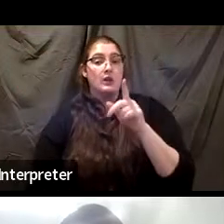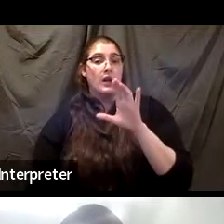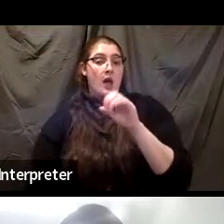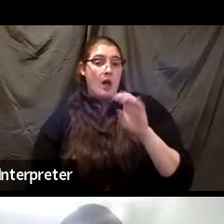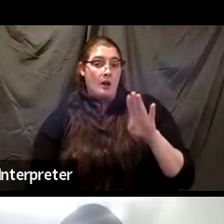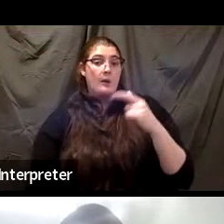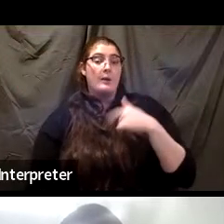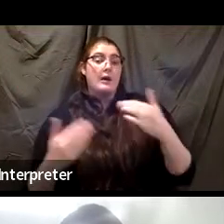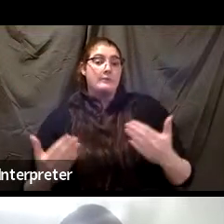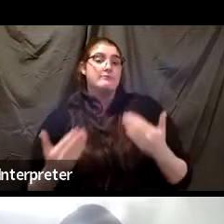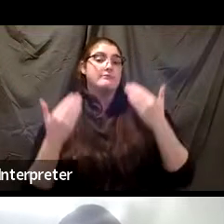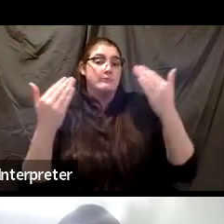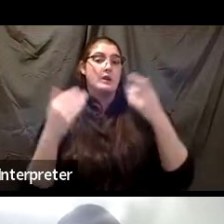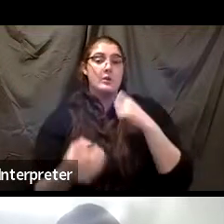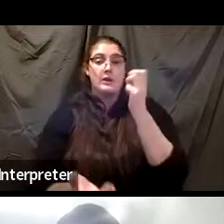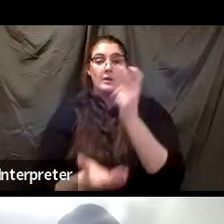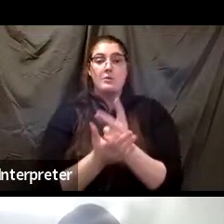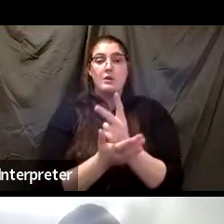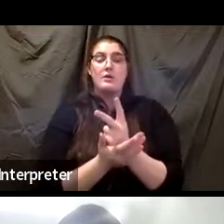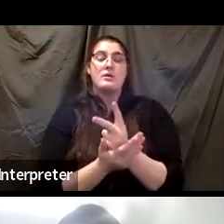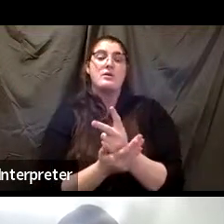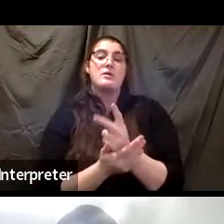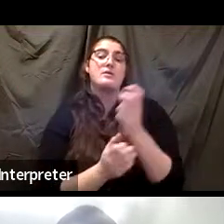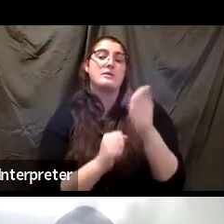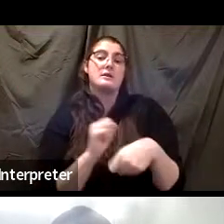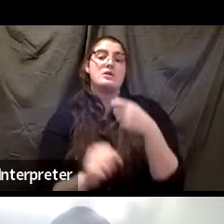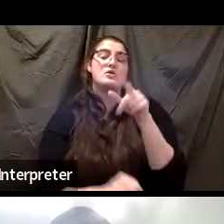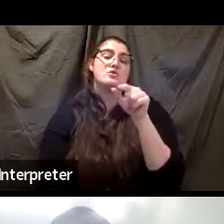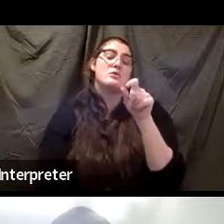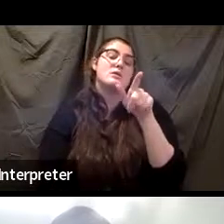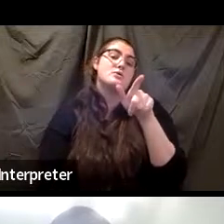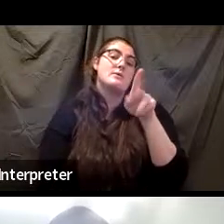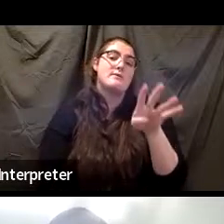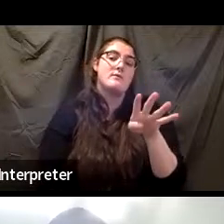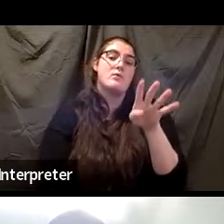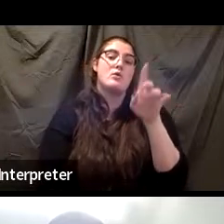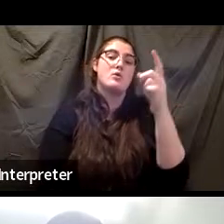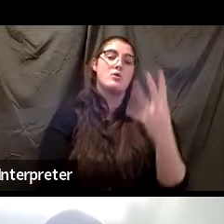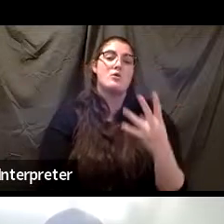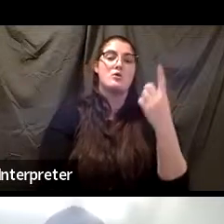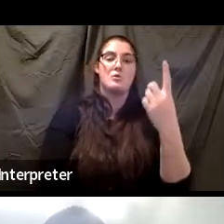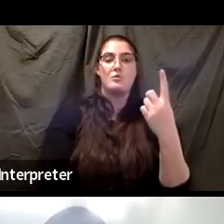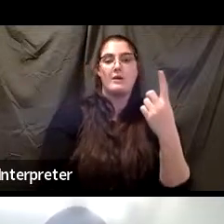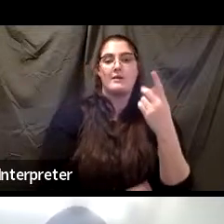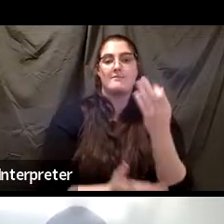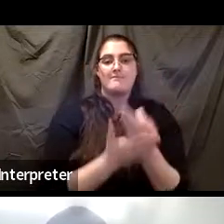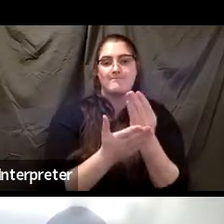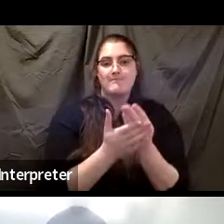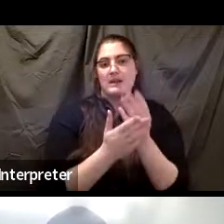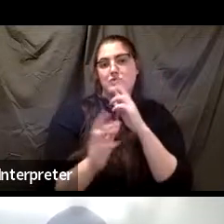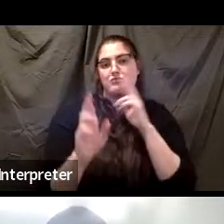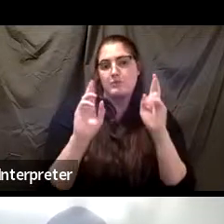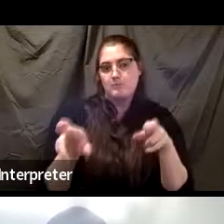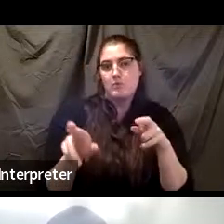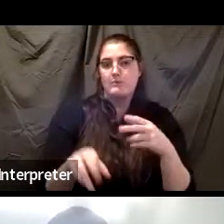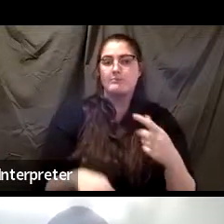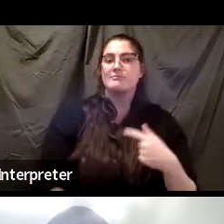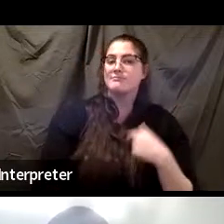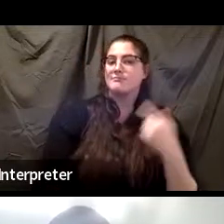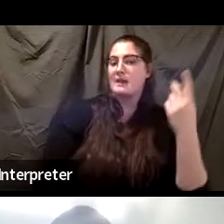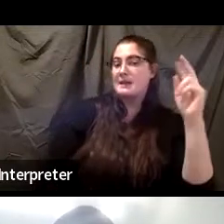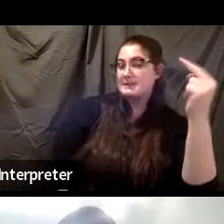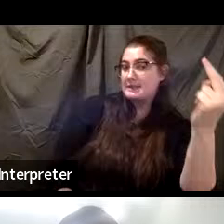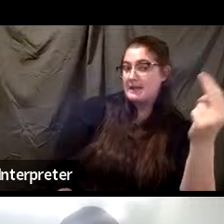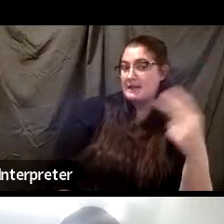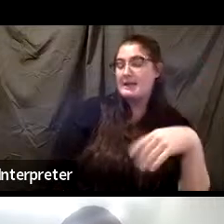move that we approve the fiscal year 2024 Q1 financial report as is. I'll second. Second